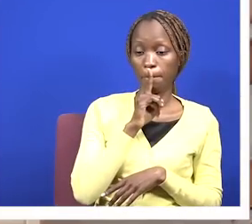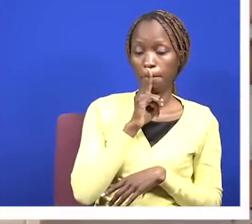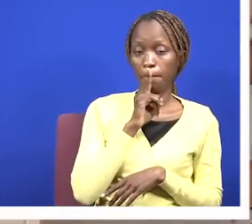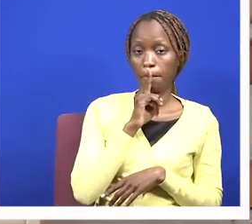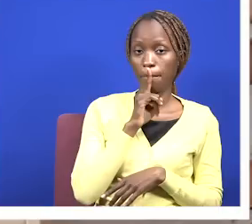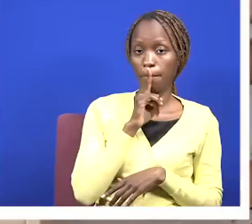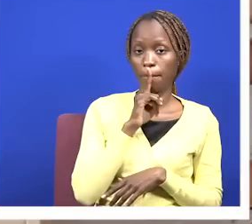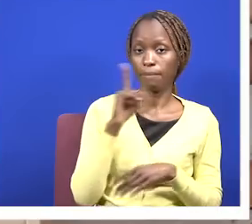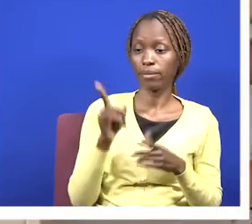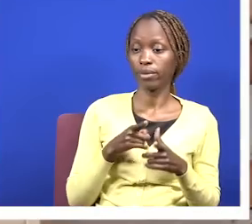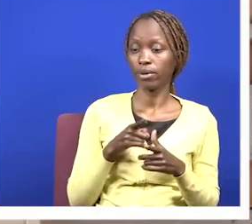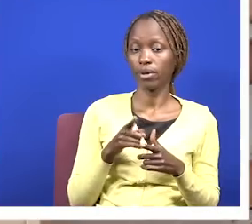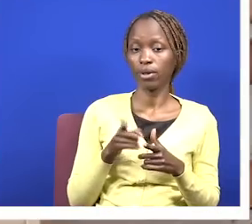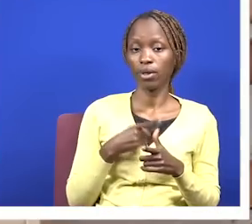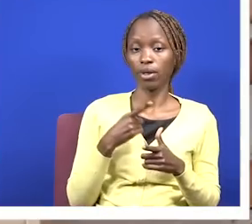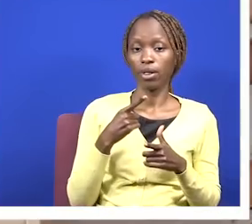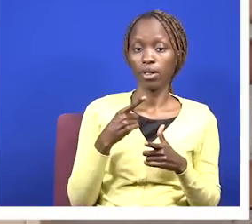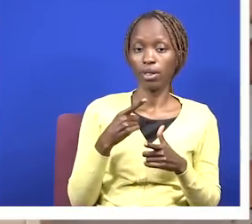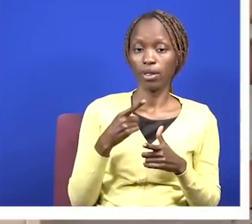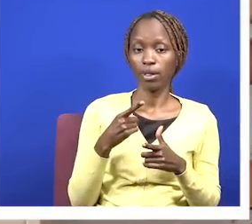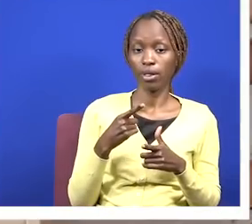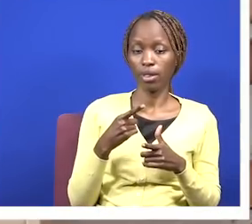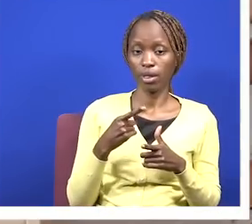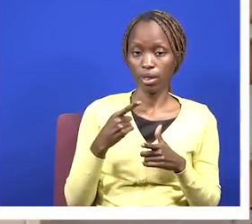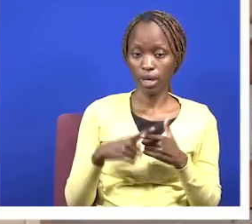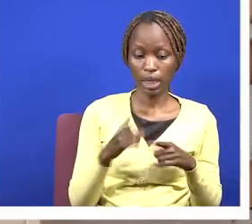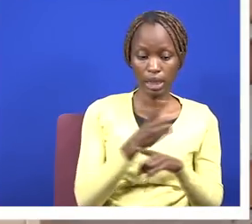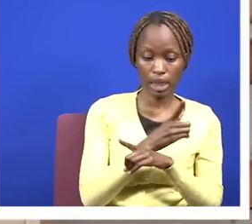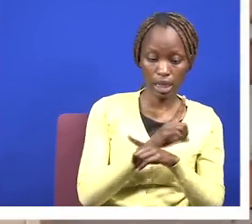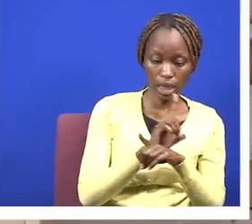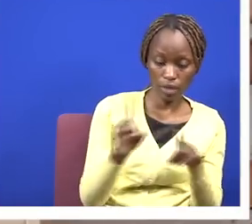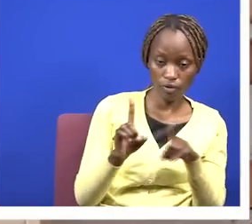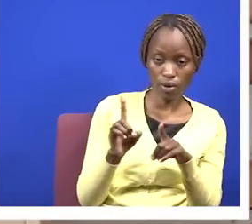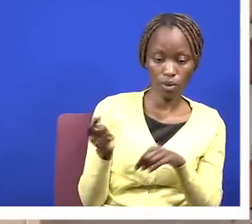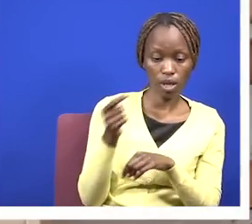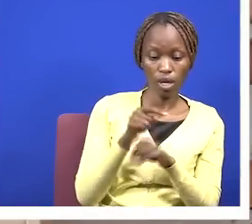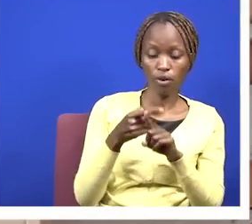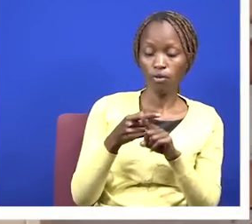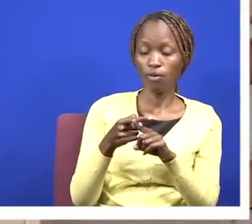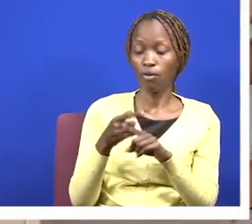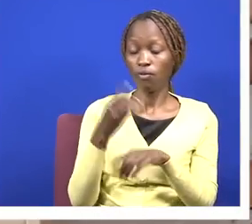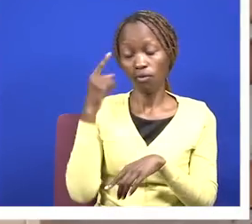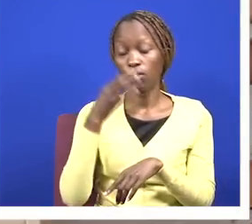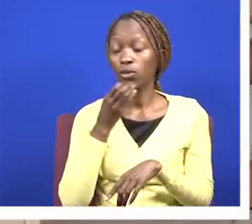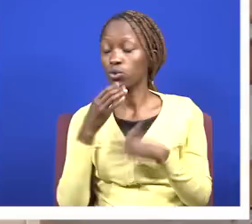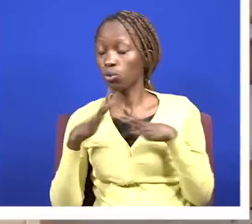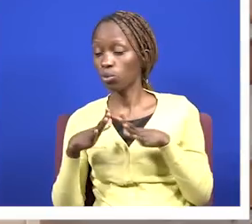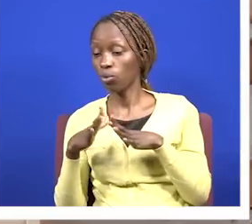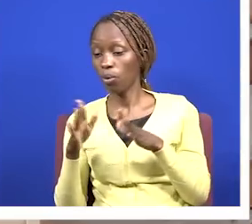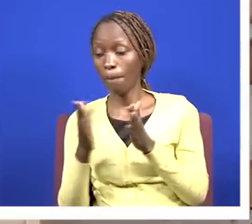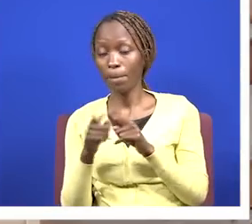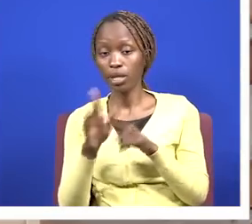this, deliverance and relief will come for the Jews from some other place, but you and